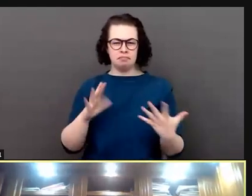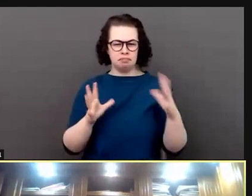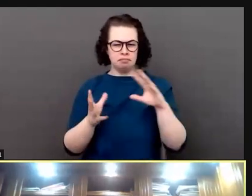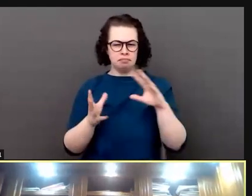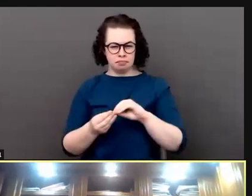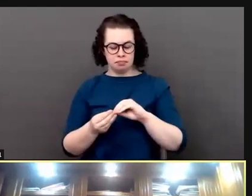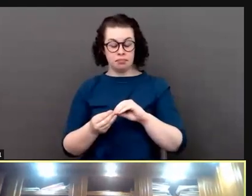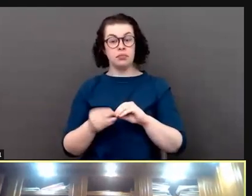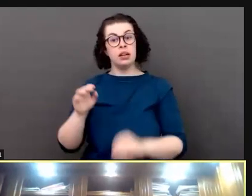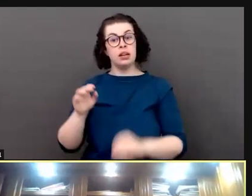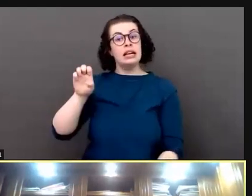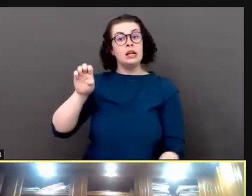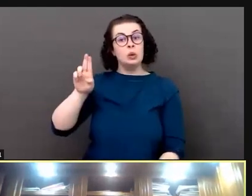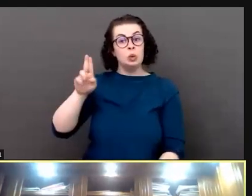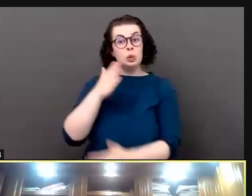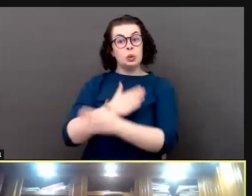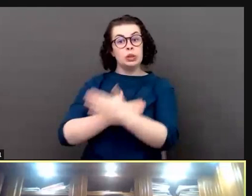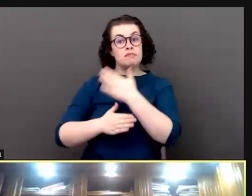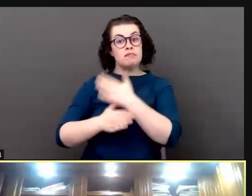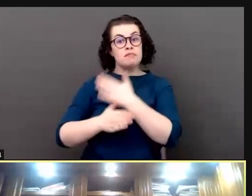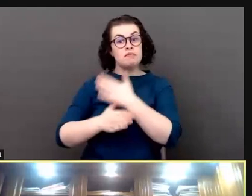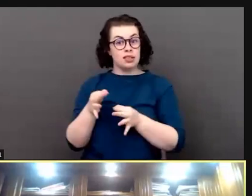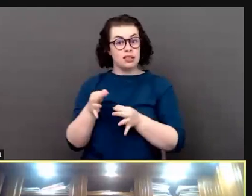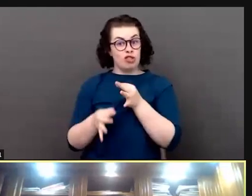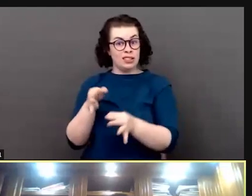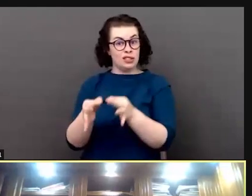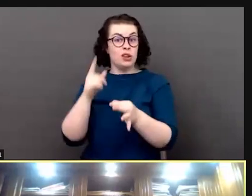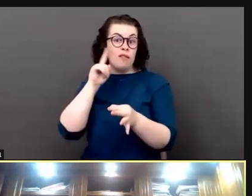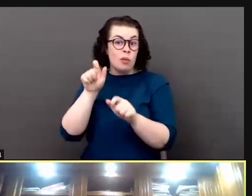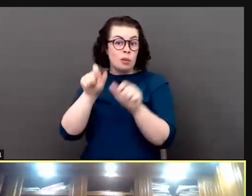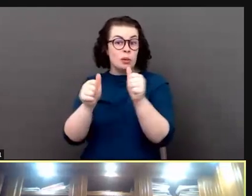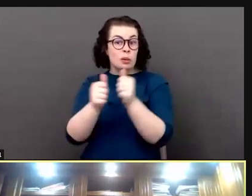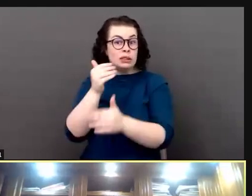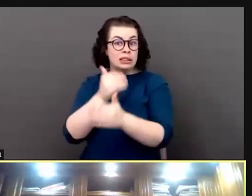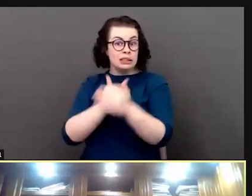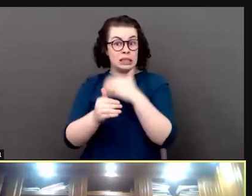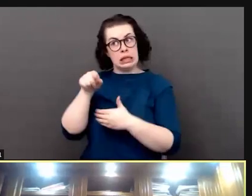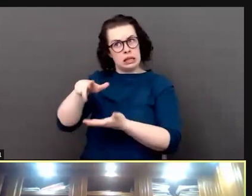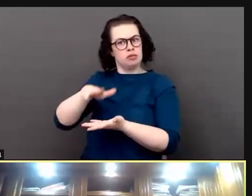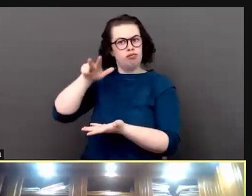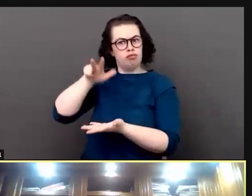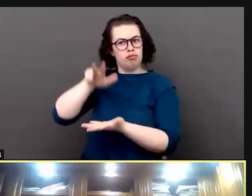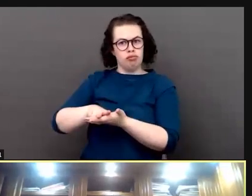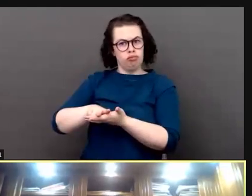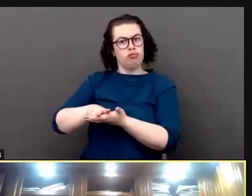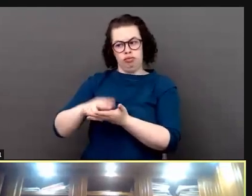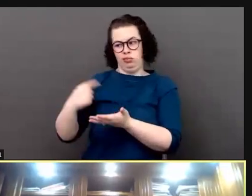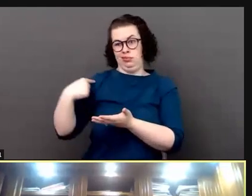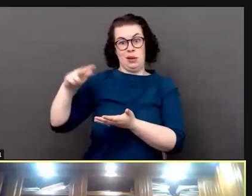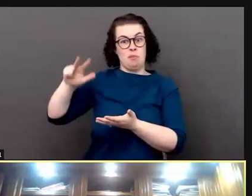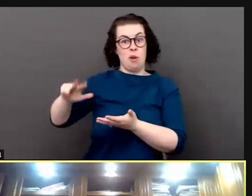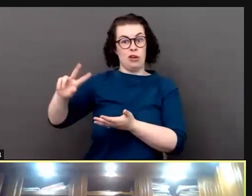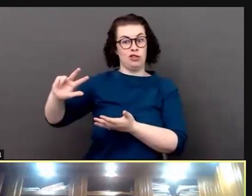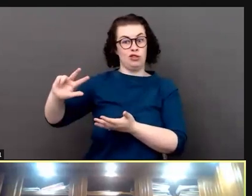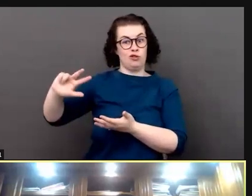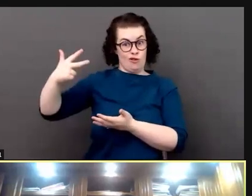disability strategy, the strategy for the rights of persons with disabilities, which was adopted on the 3rd of March,